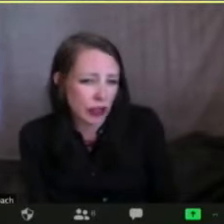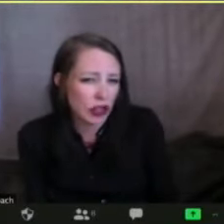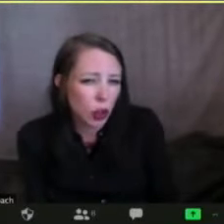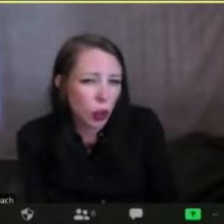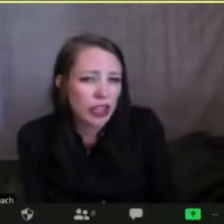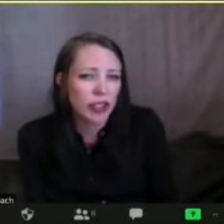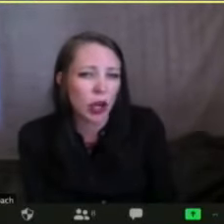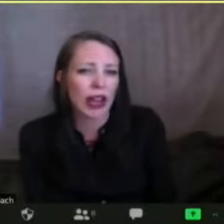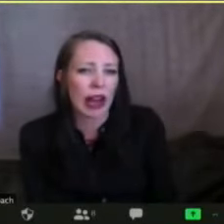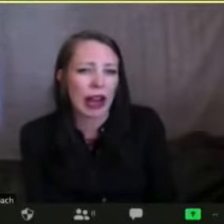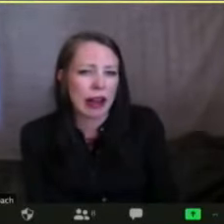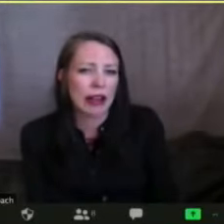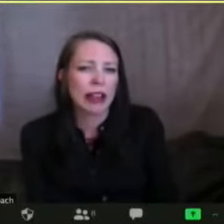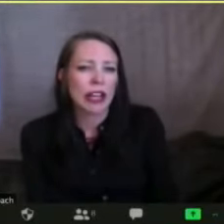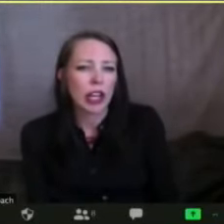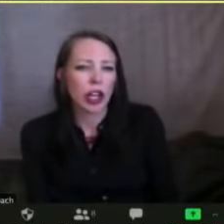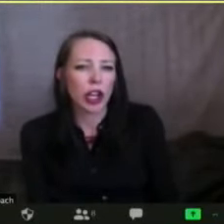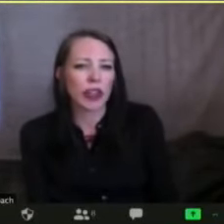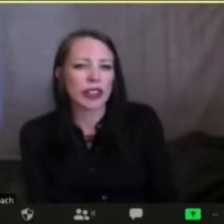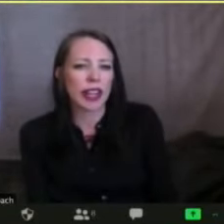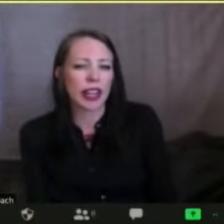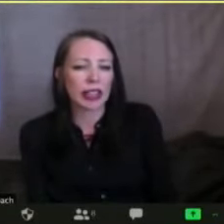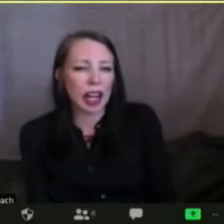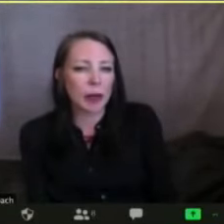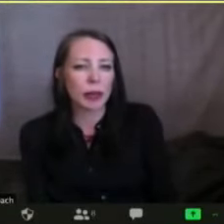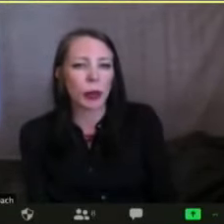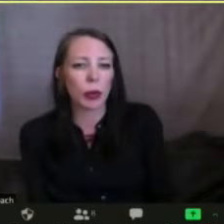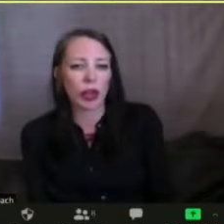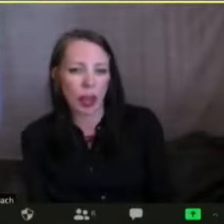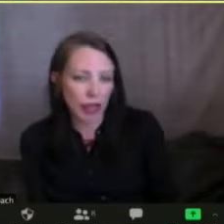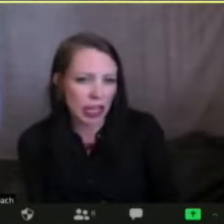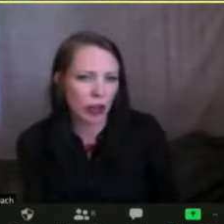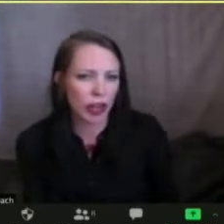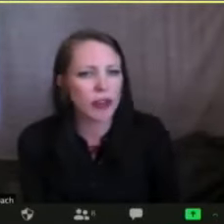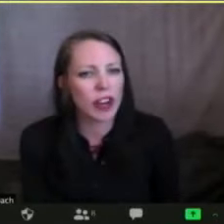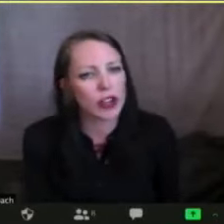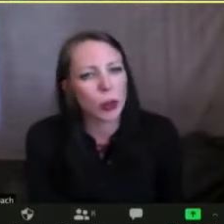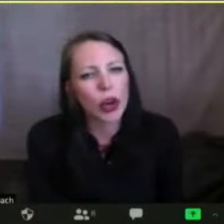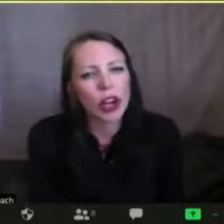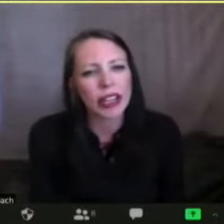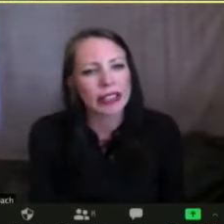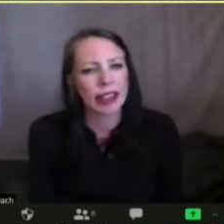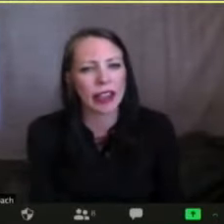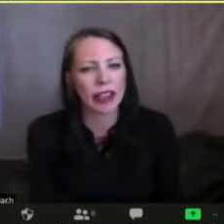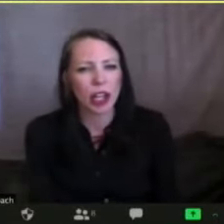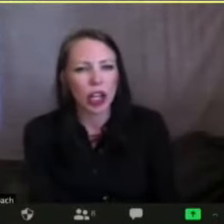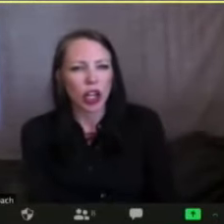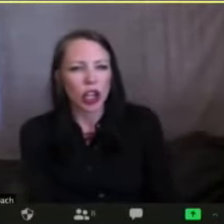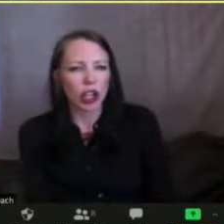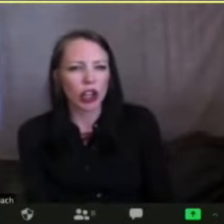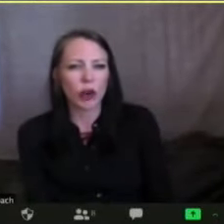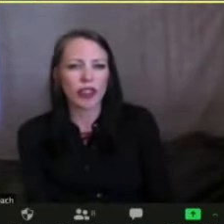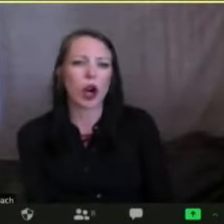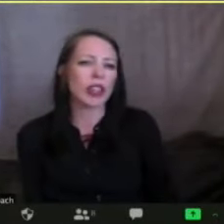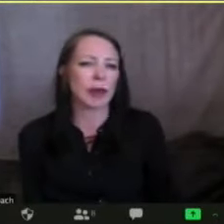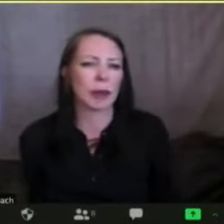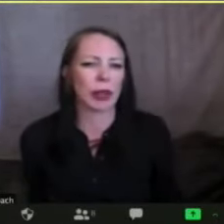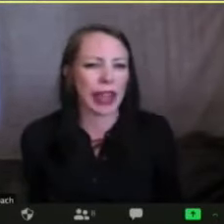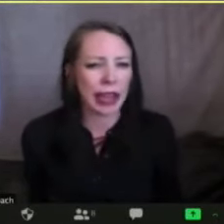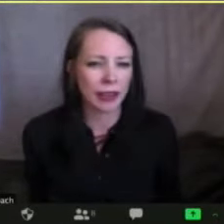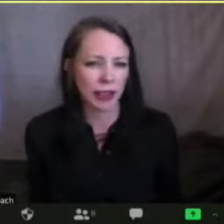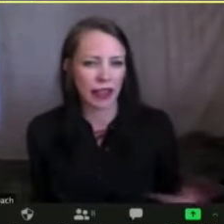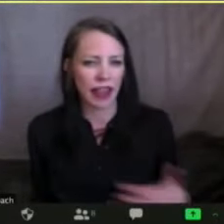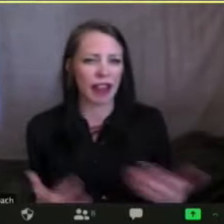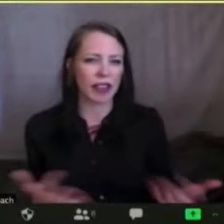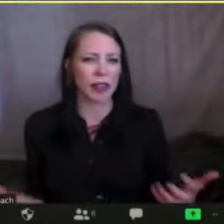the different stories going on, you know, it's like a lot of people will come in here and they move here to work, and it's like, you know, it's like, oh, deaf people